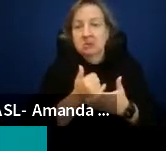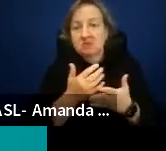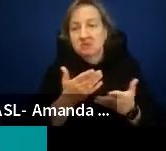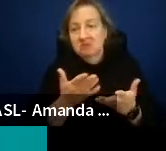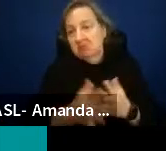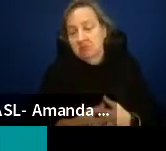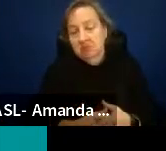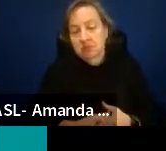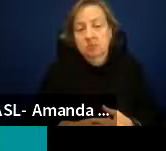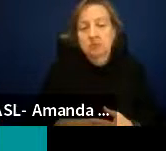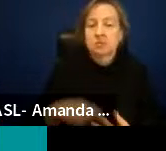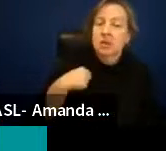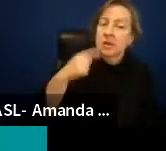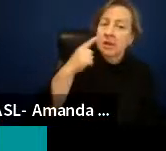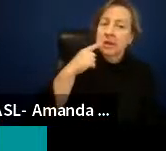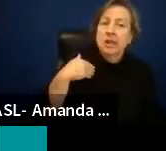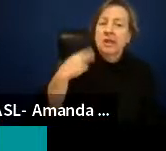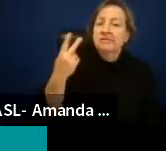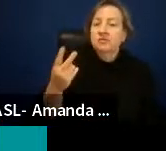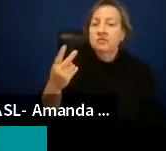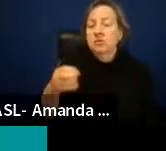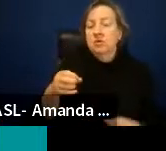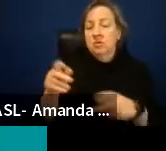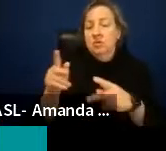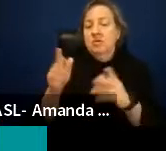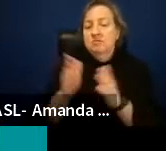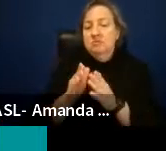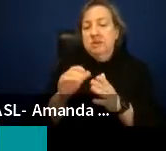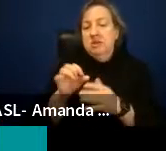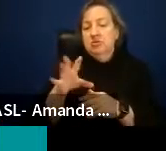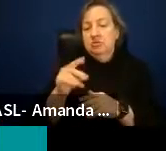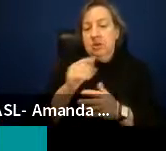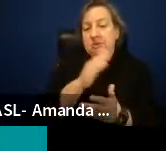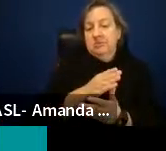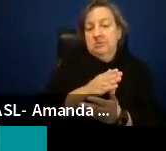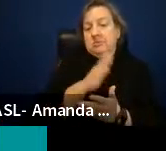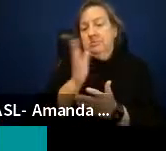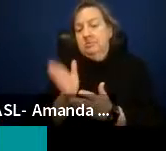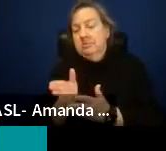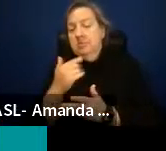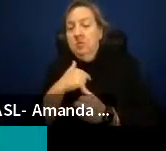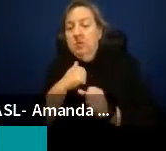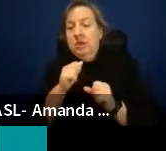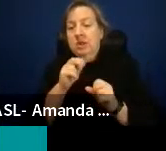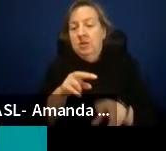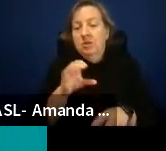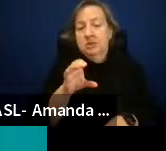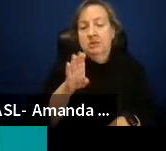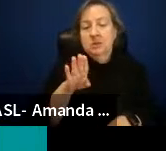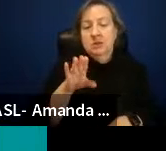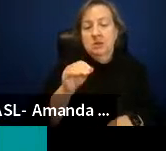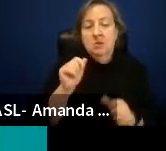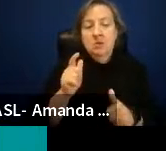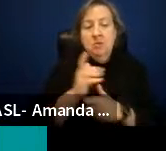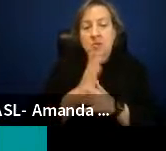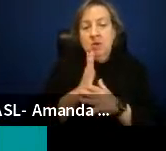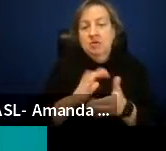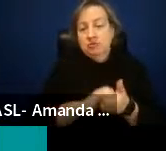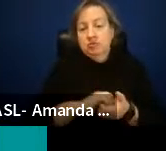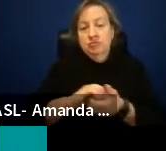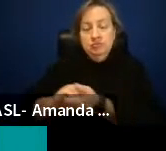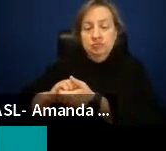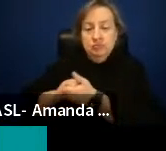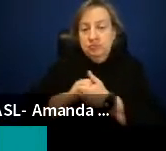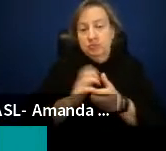Yeah, and I think there's been 2 rounds of mini grants over time, so we can look at pulling all the CBO partners. So not to share.